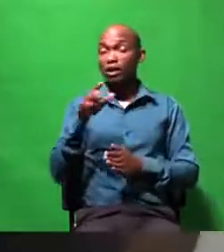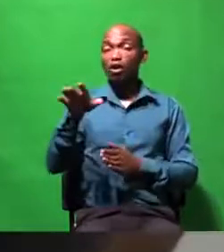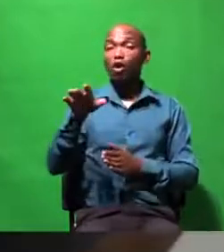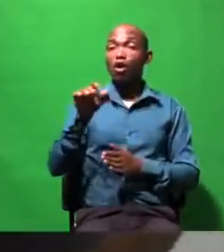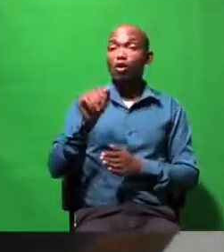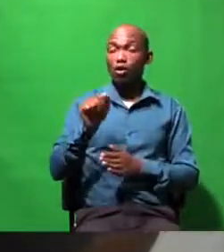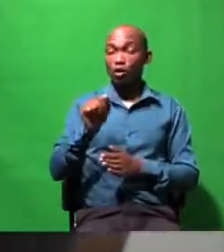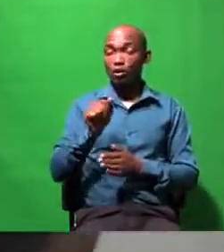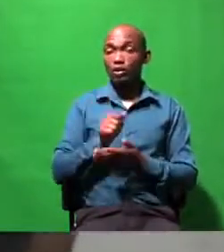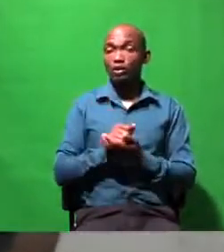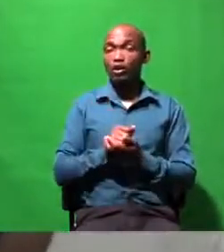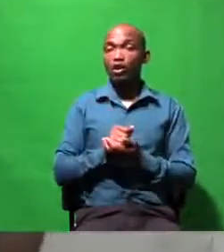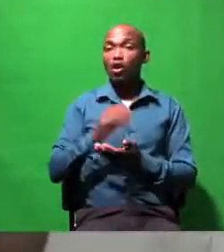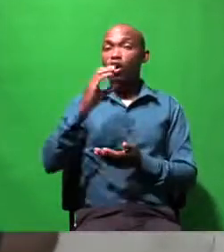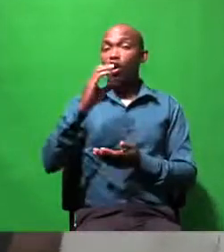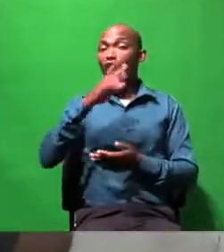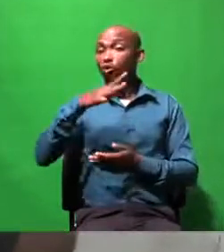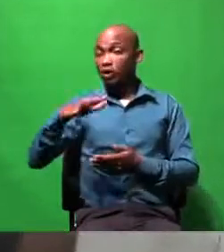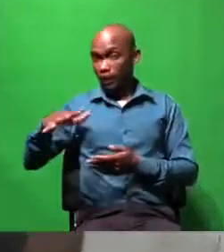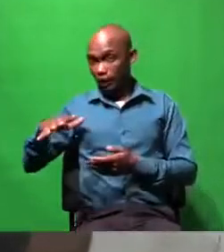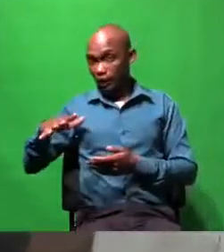call is